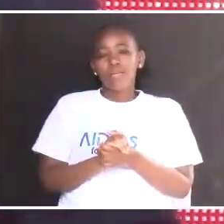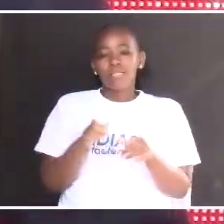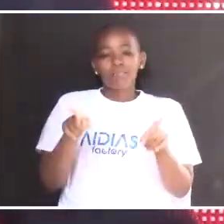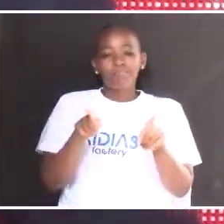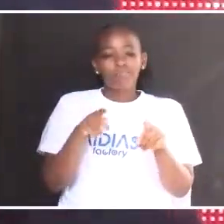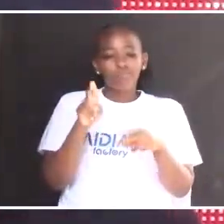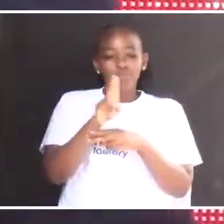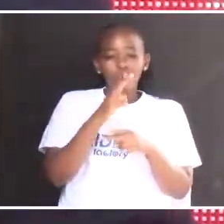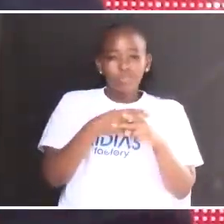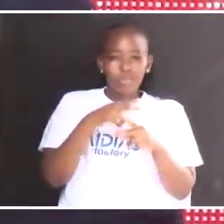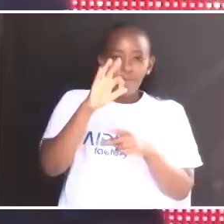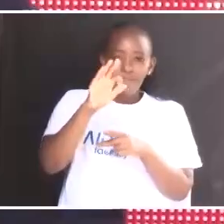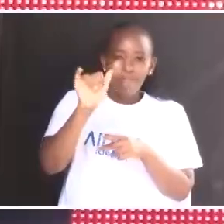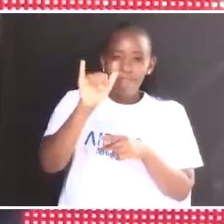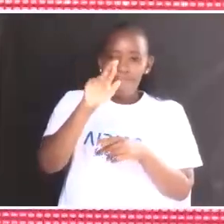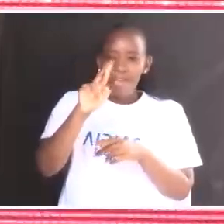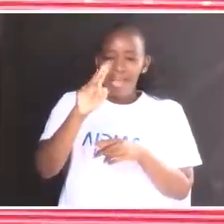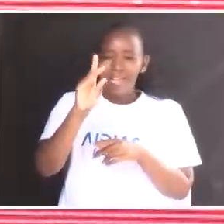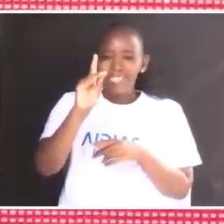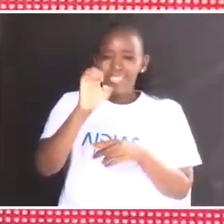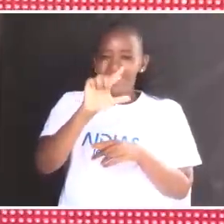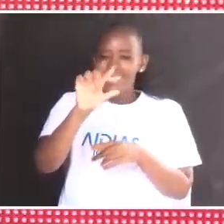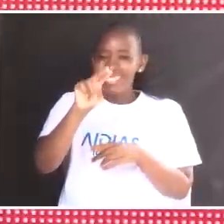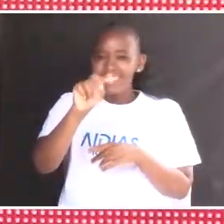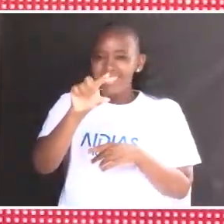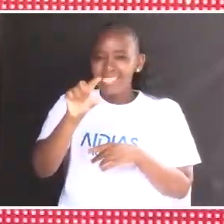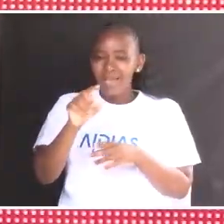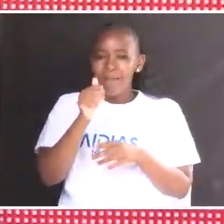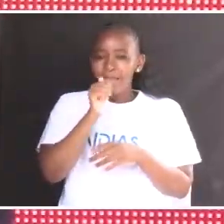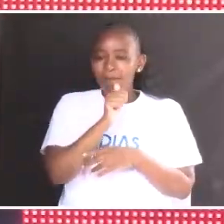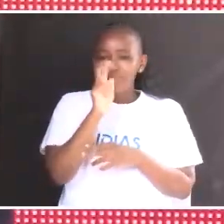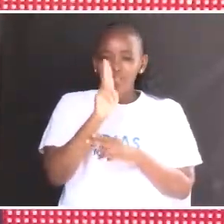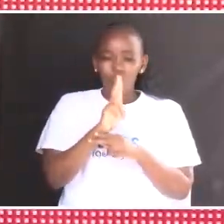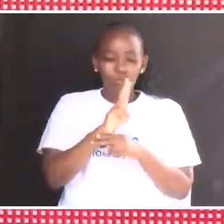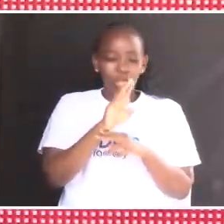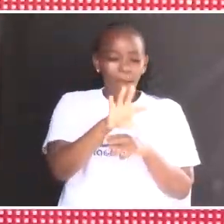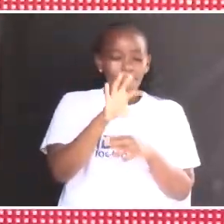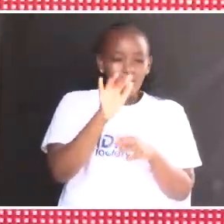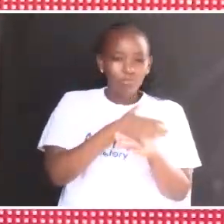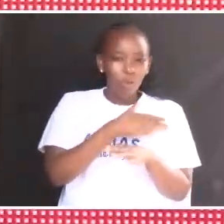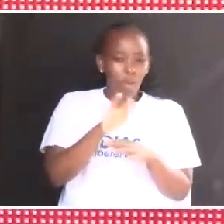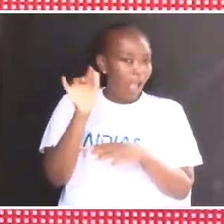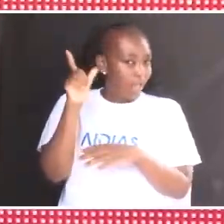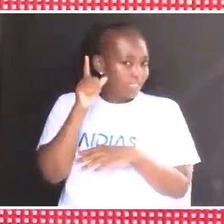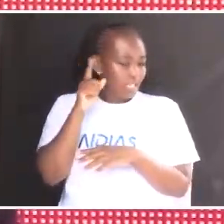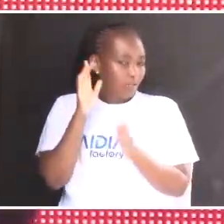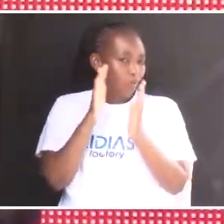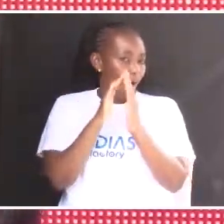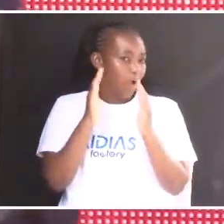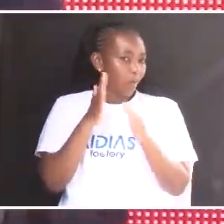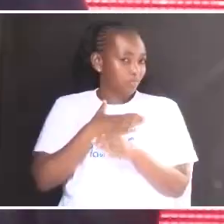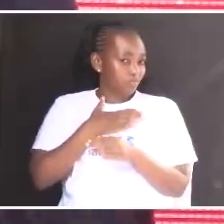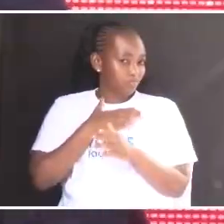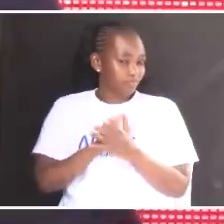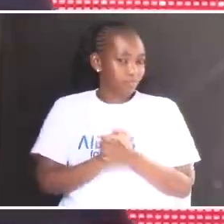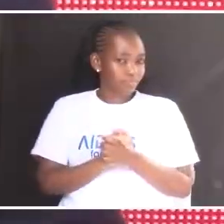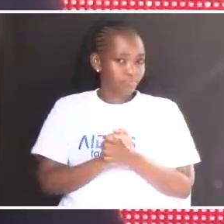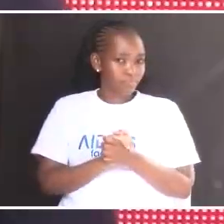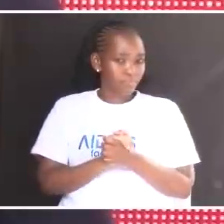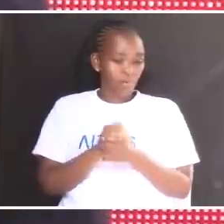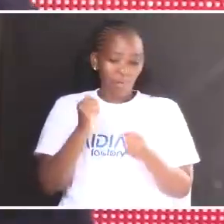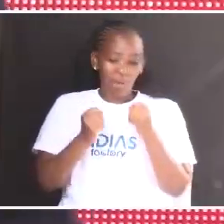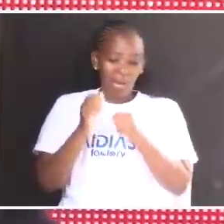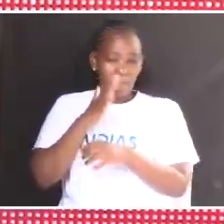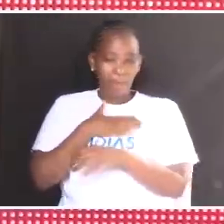provisions. Private use, mimi nimechukua wimbo yako, naisikiza kwangu kwa nyumba, naisikia kwangu kwa